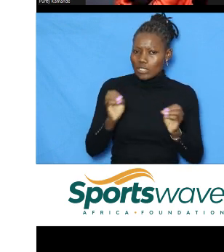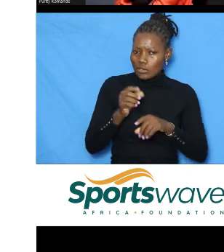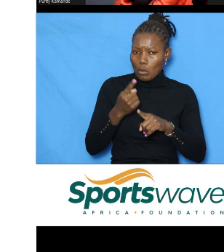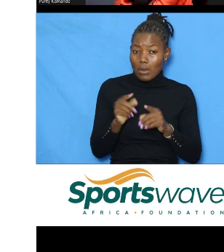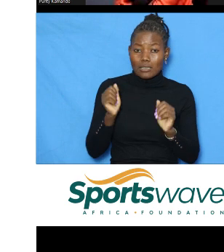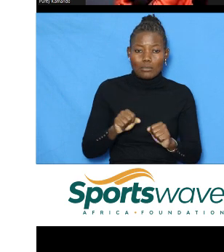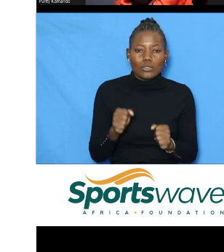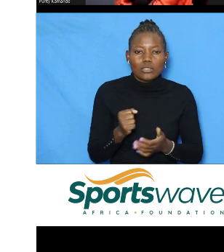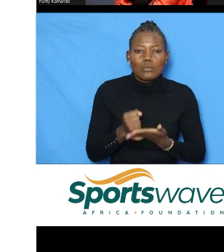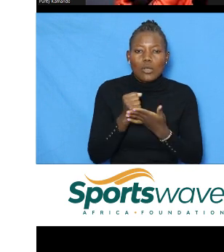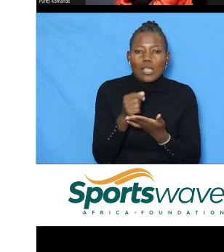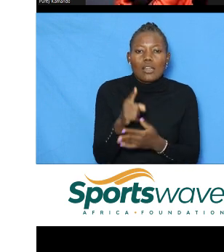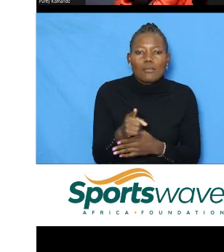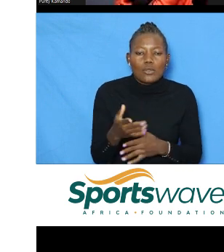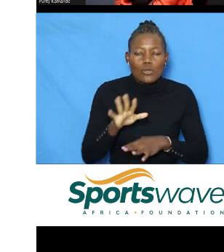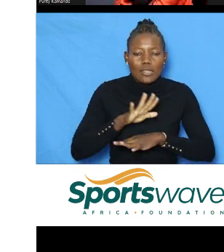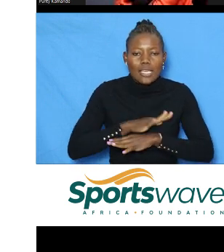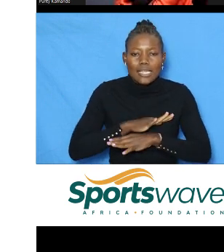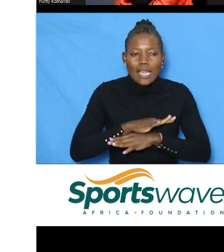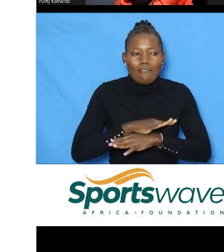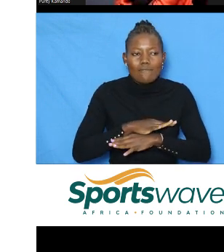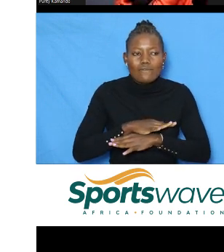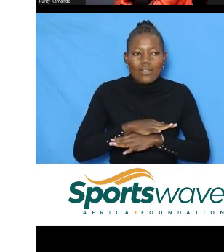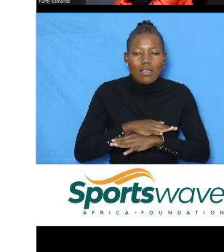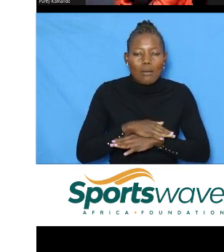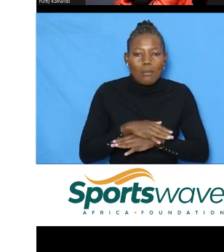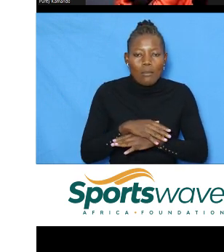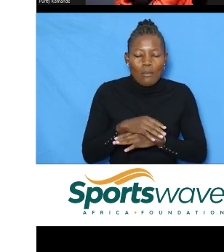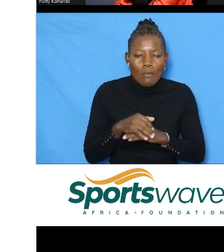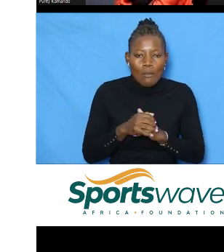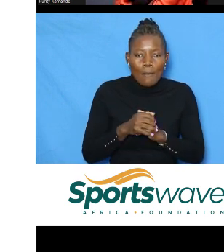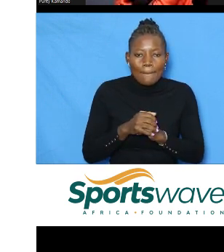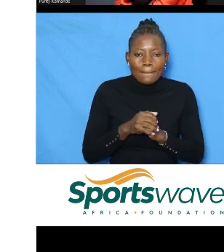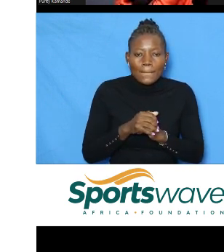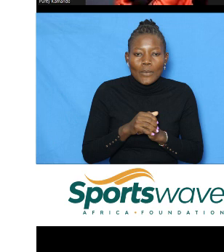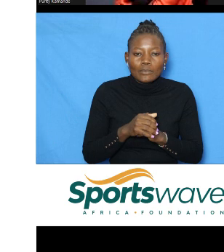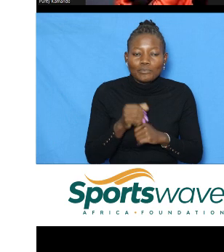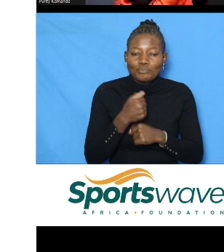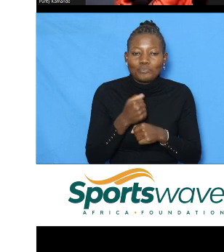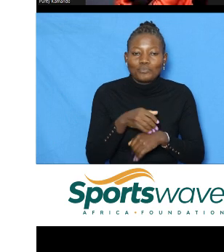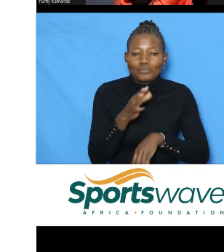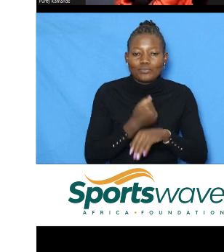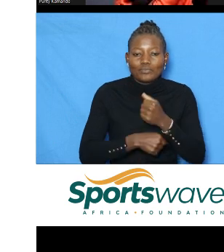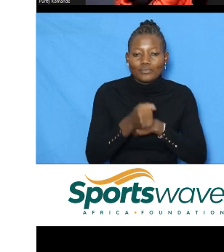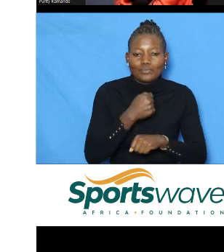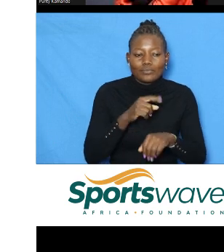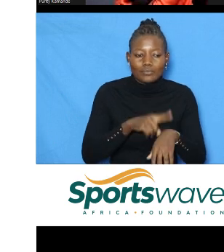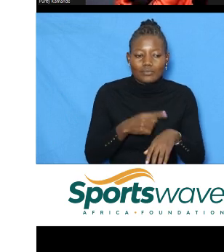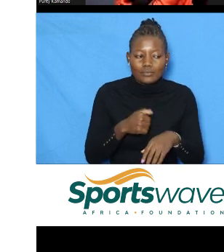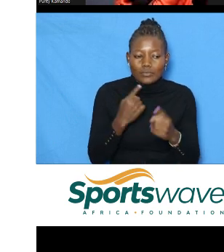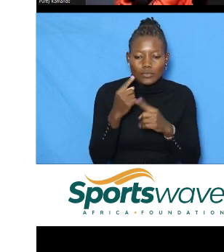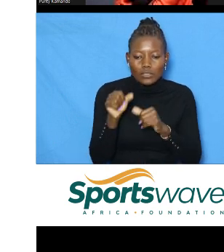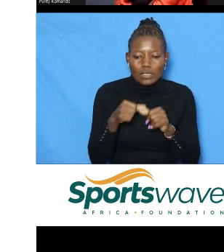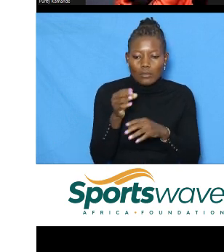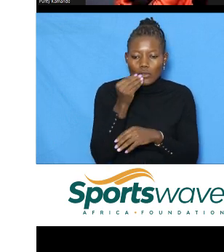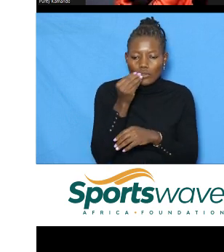able to provide you with enough calories to get you through an activity. When we talk of foods that are calorie